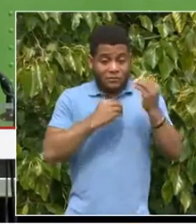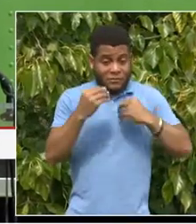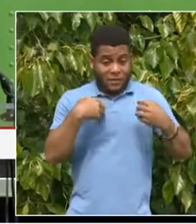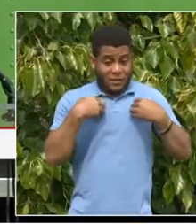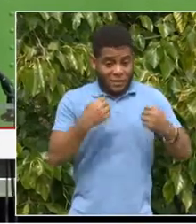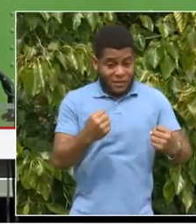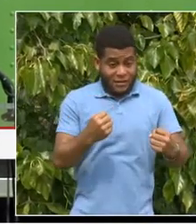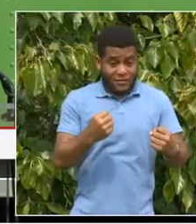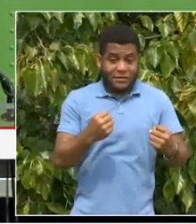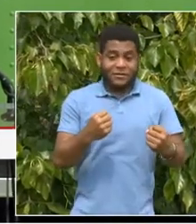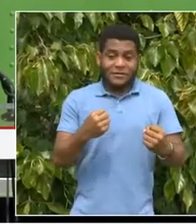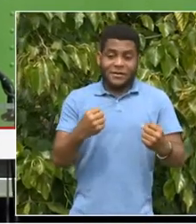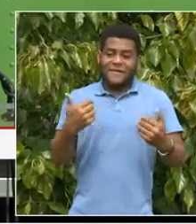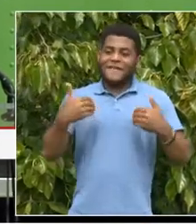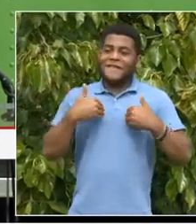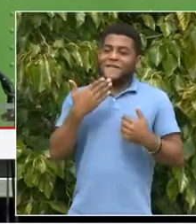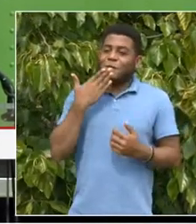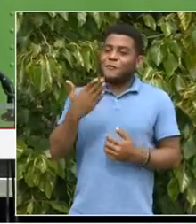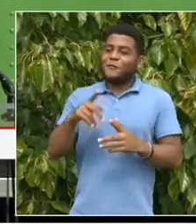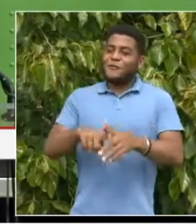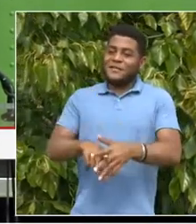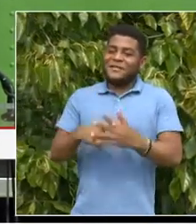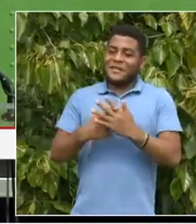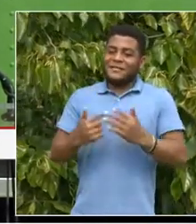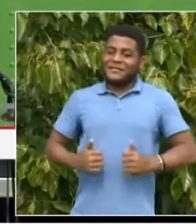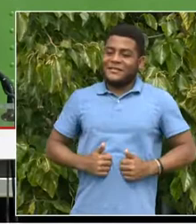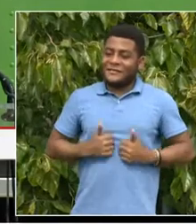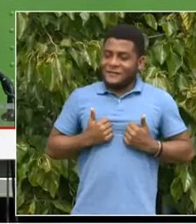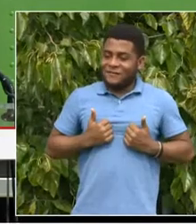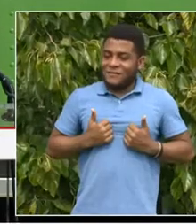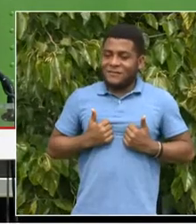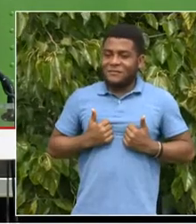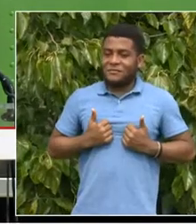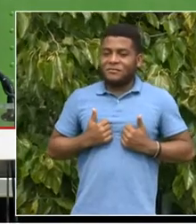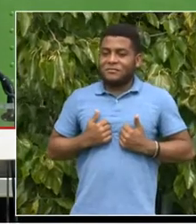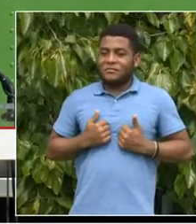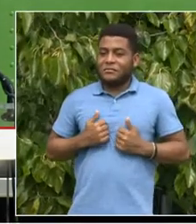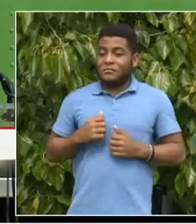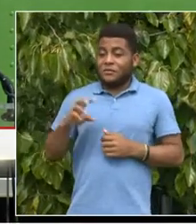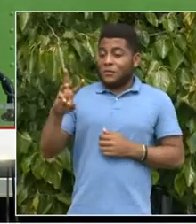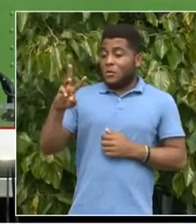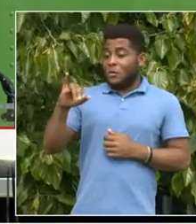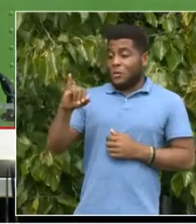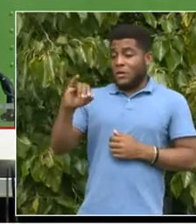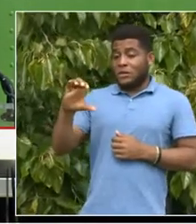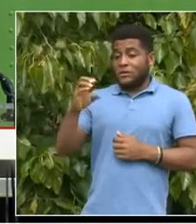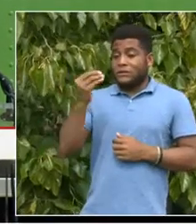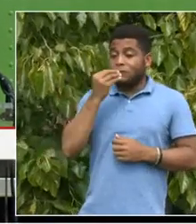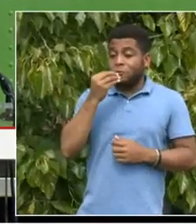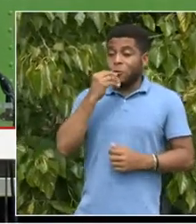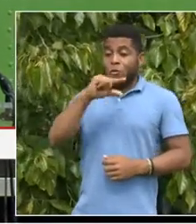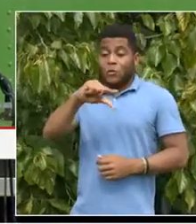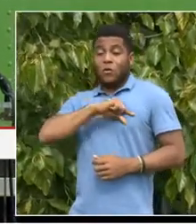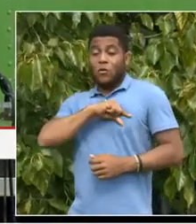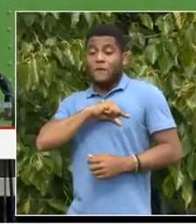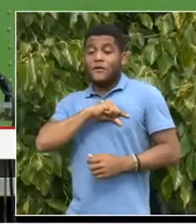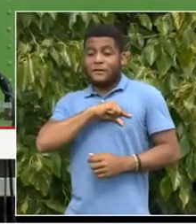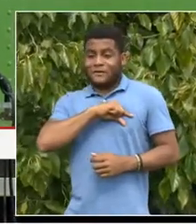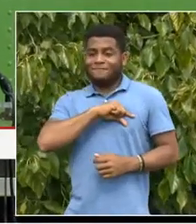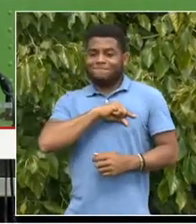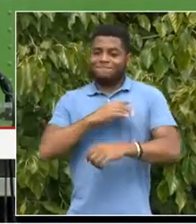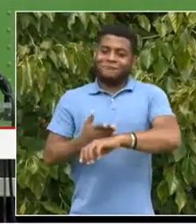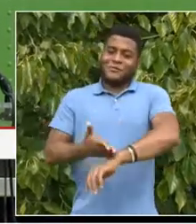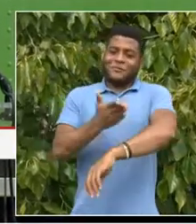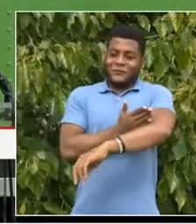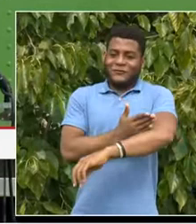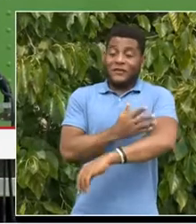healthy start. The quality of the WIC food package increased, as well as the monetary amount that